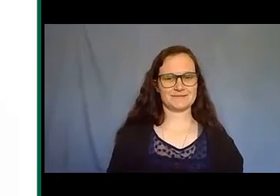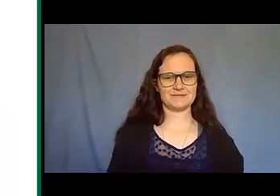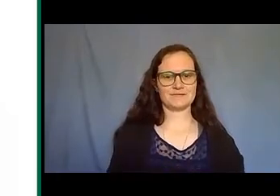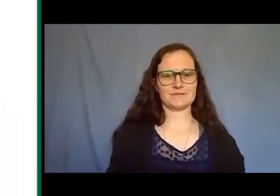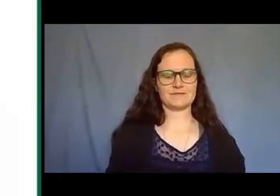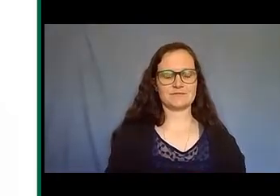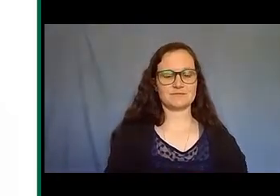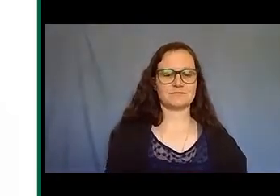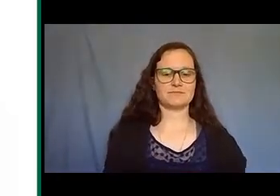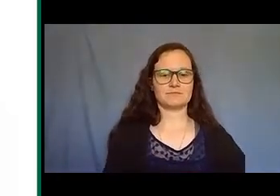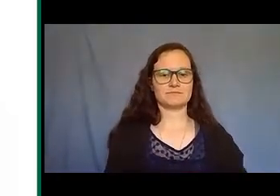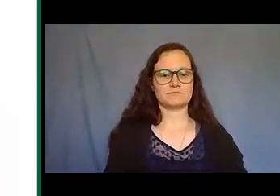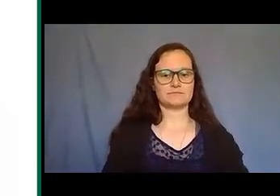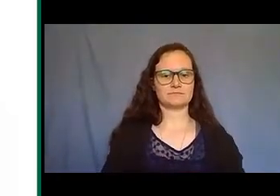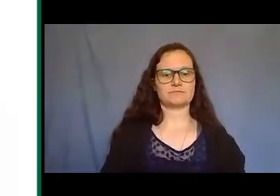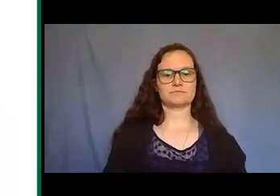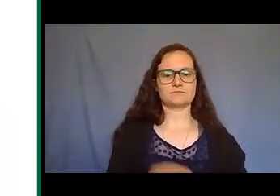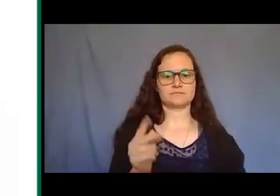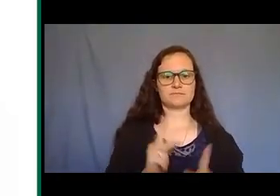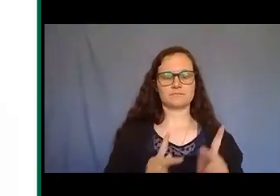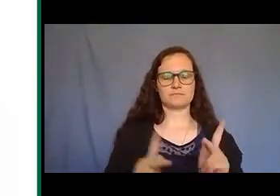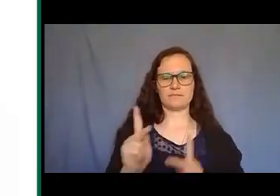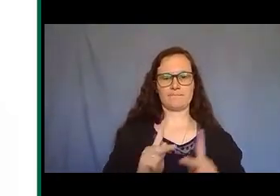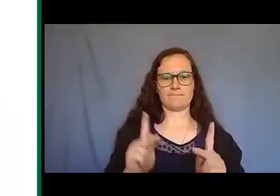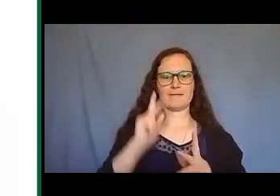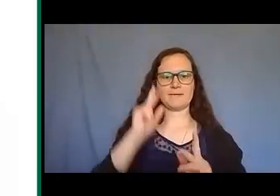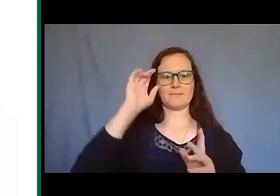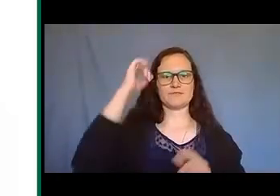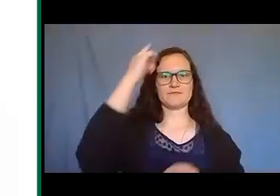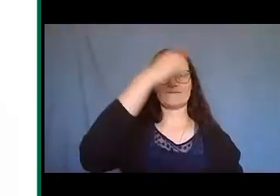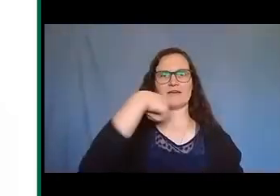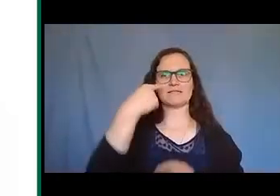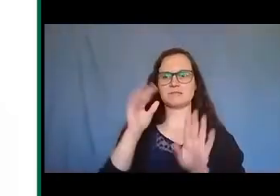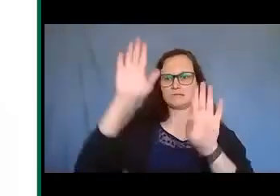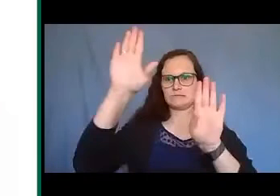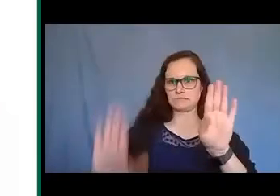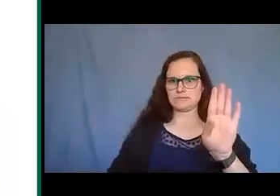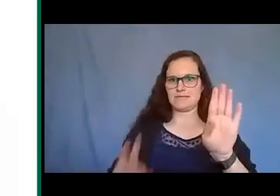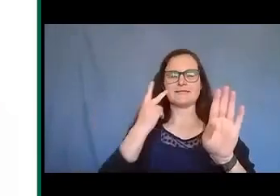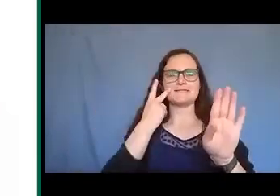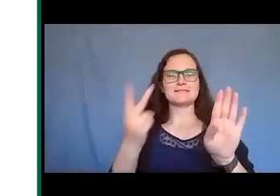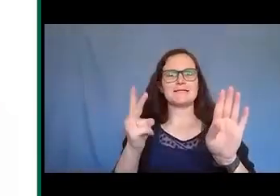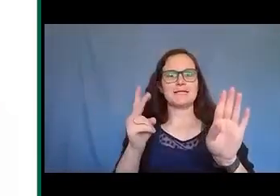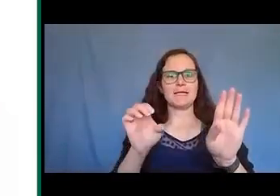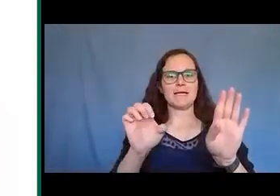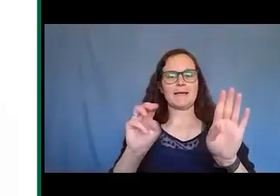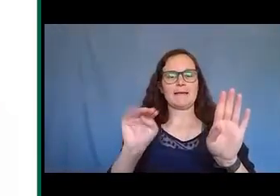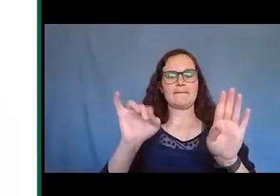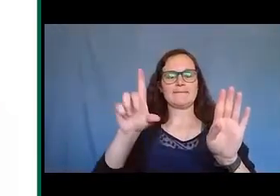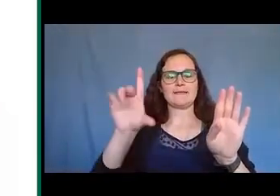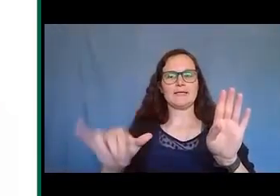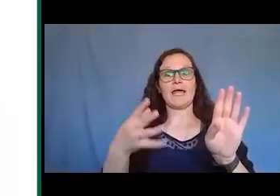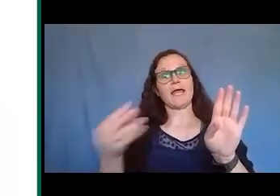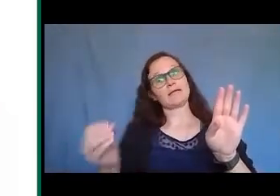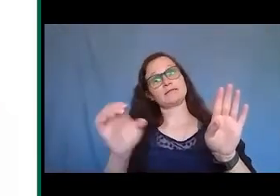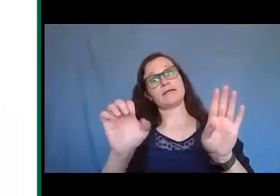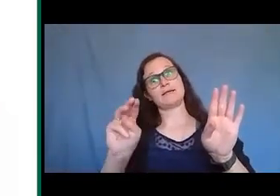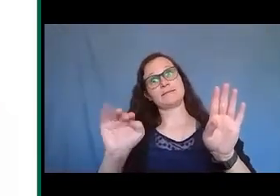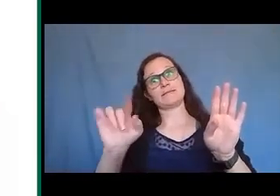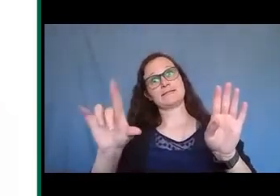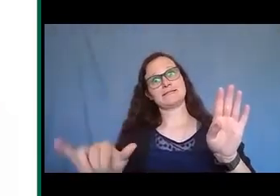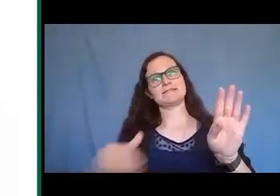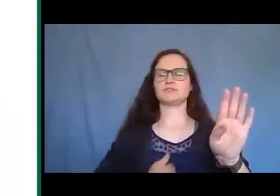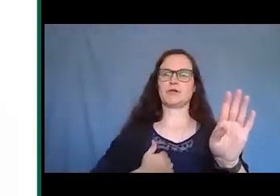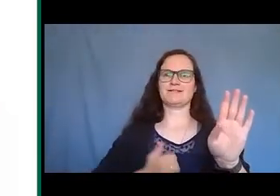have people's faces on that side, so I can see Emily and Emily, so I couldn't see the date there. So in